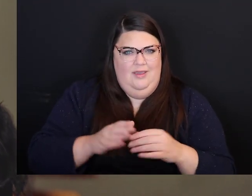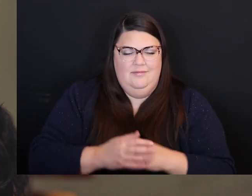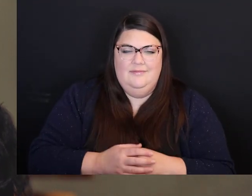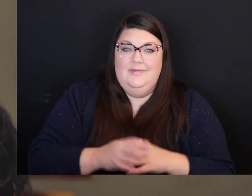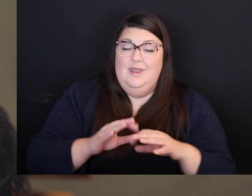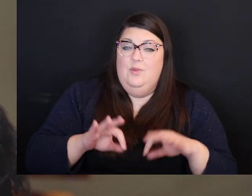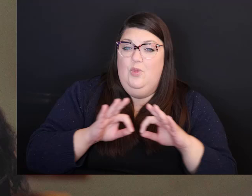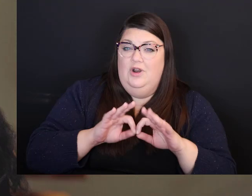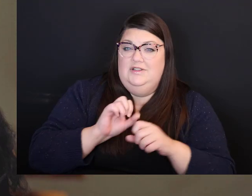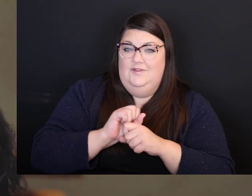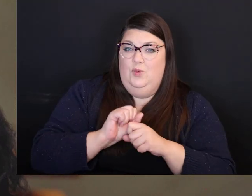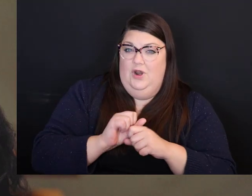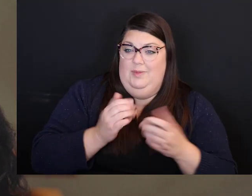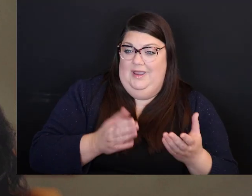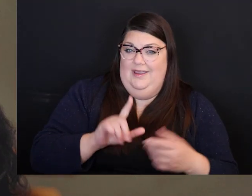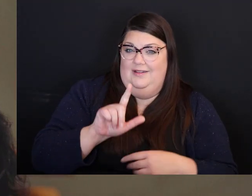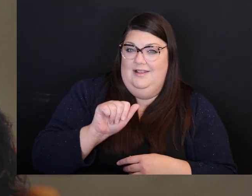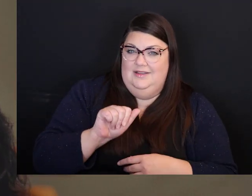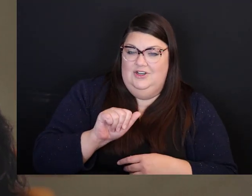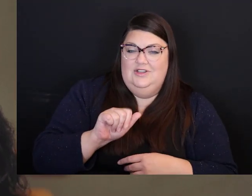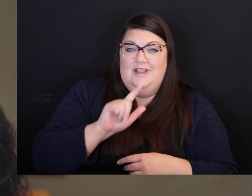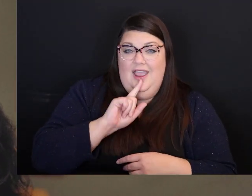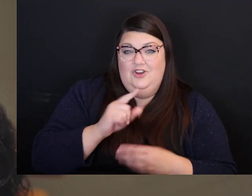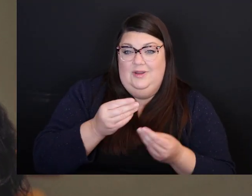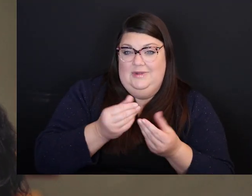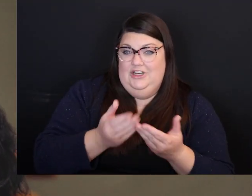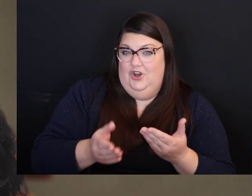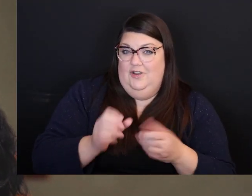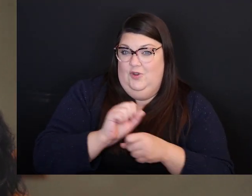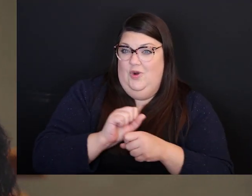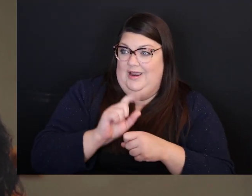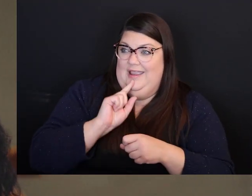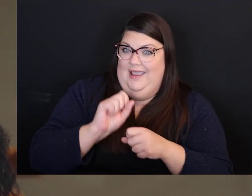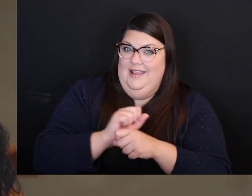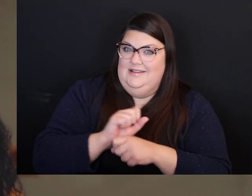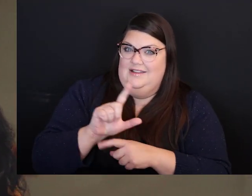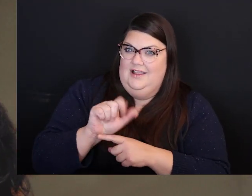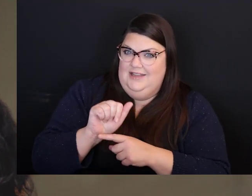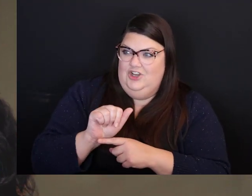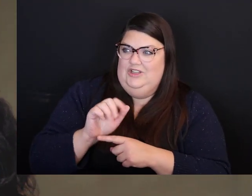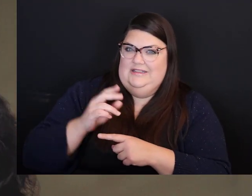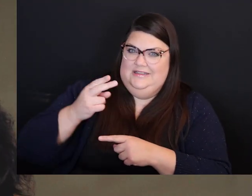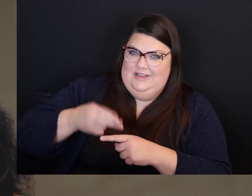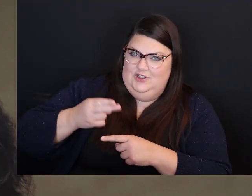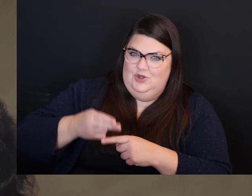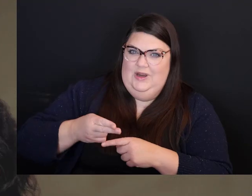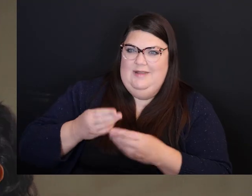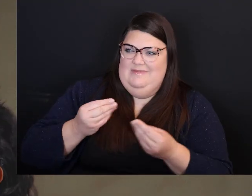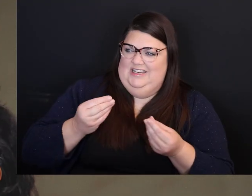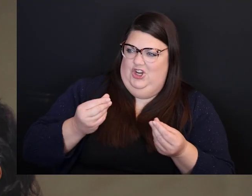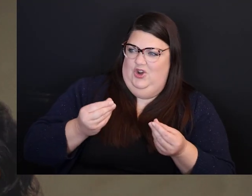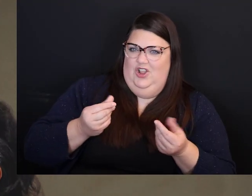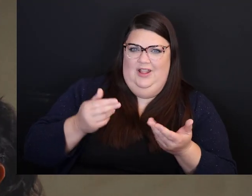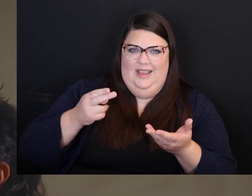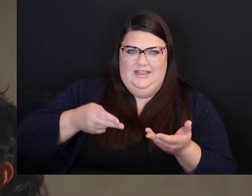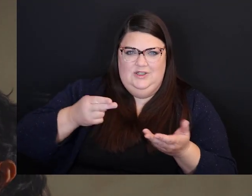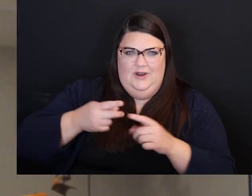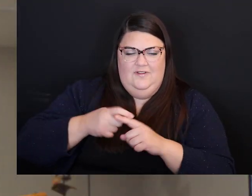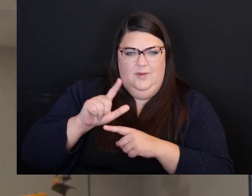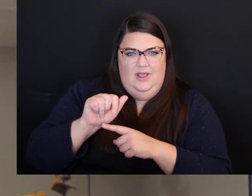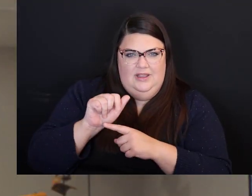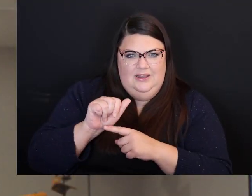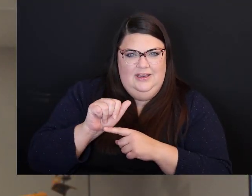work being in Los Angeles is that actually the material of the work is Los Angeles, is its history, its material history,